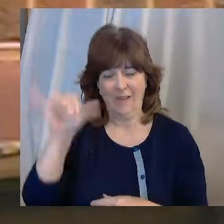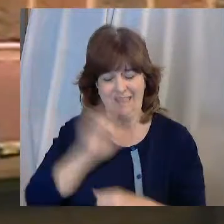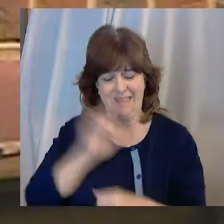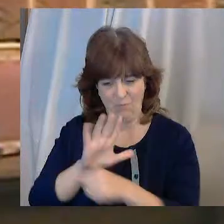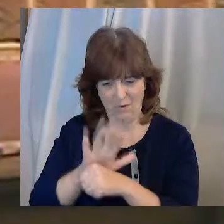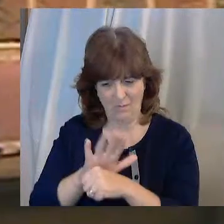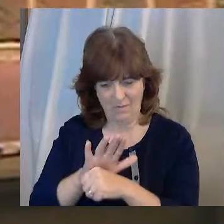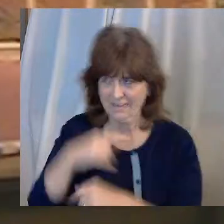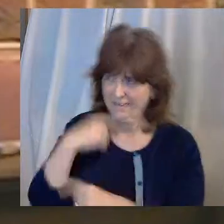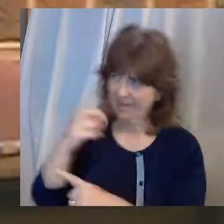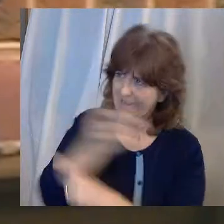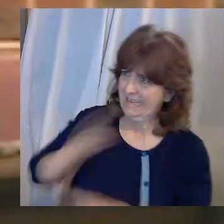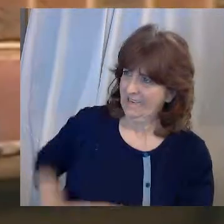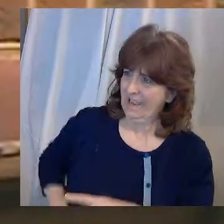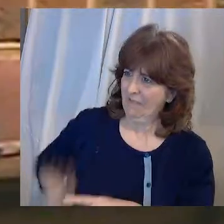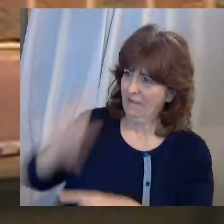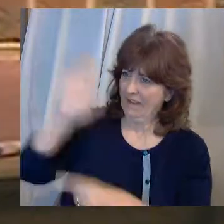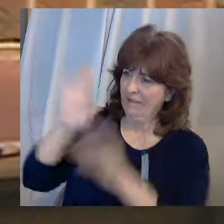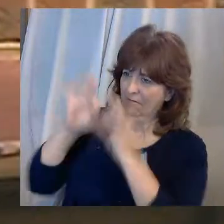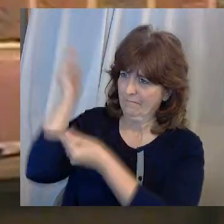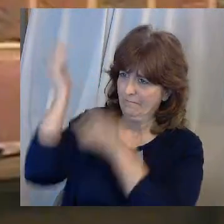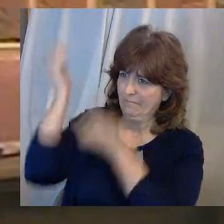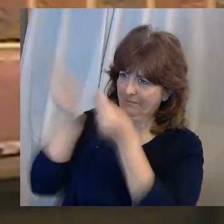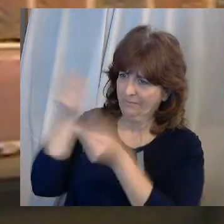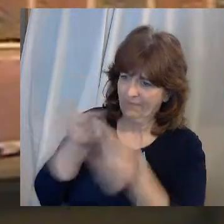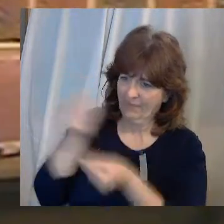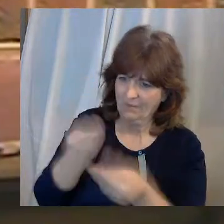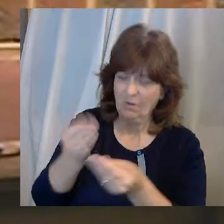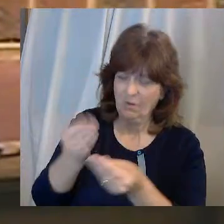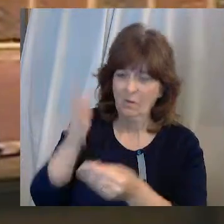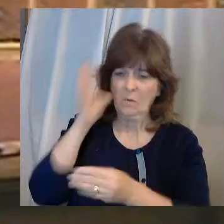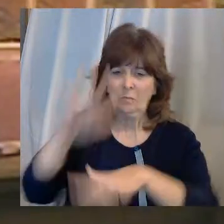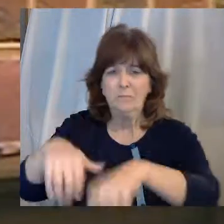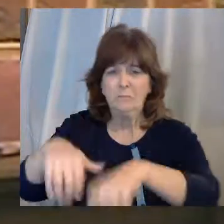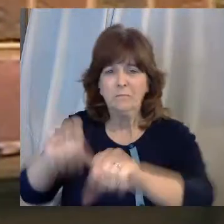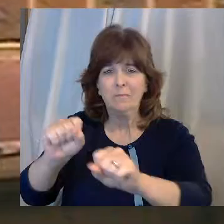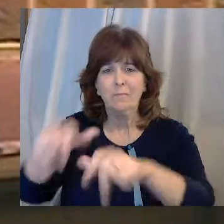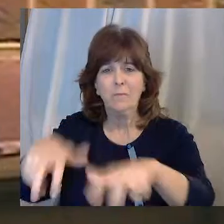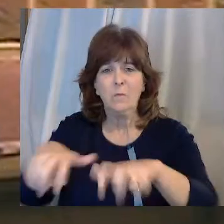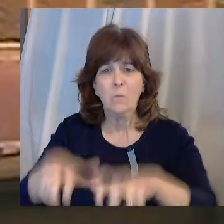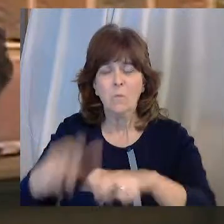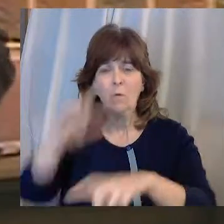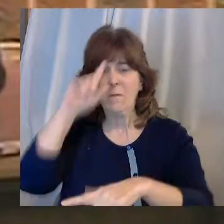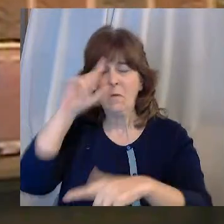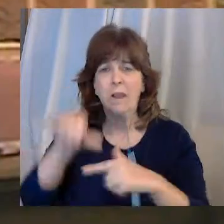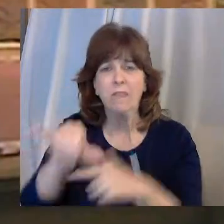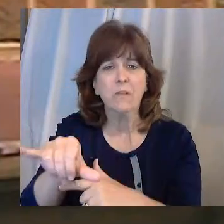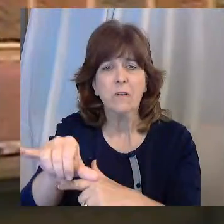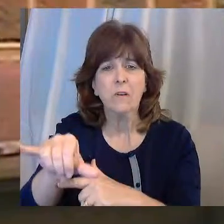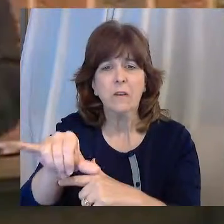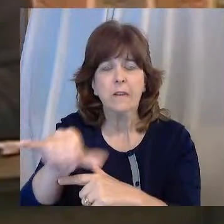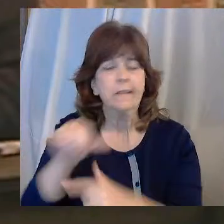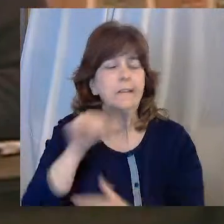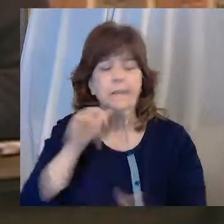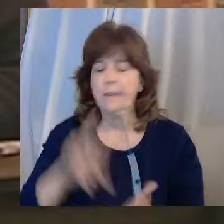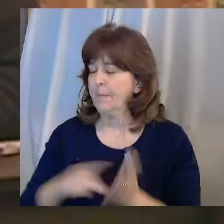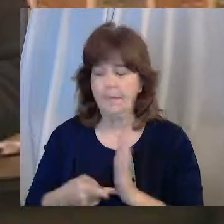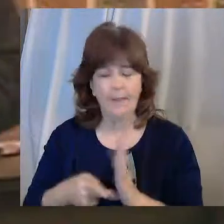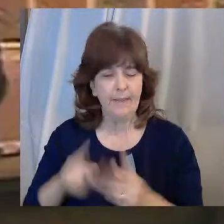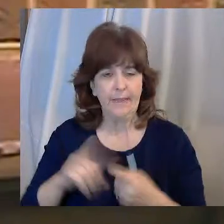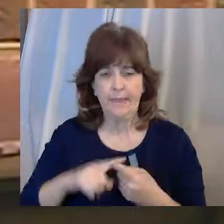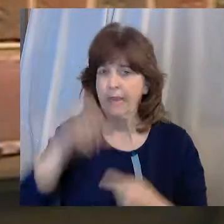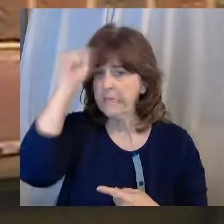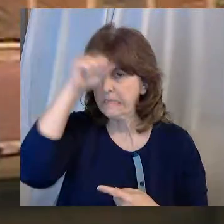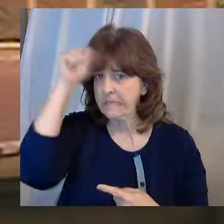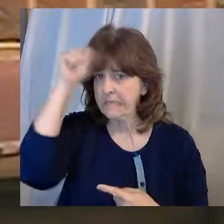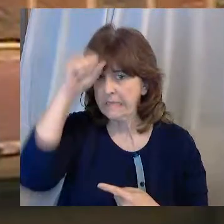will be on the throne forever, was not fulfilled by Solomon or Rehoboam or any of the other list of kings